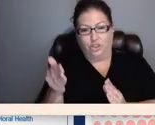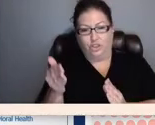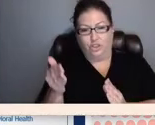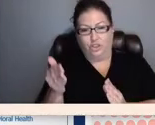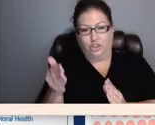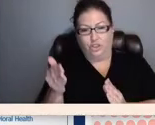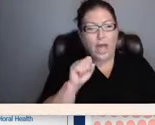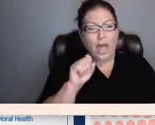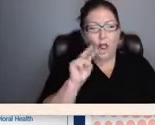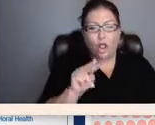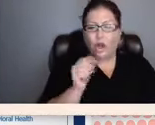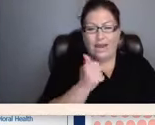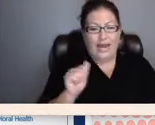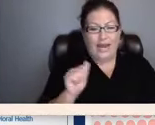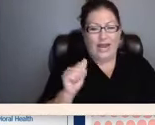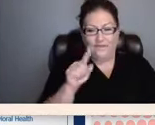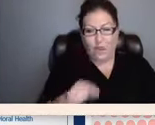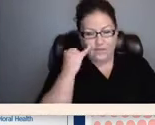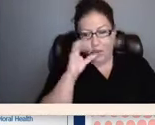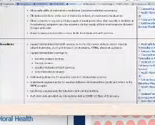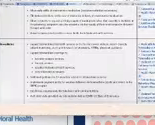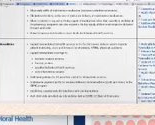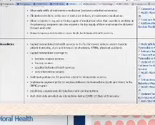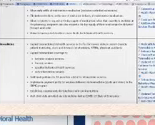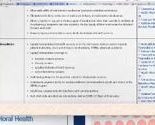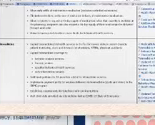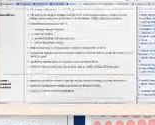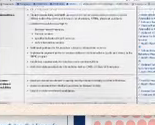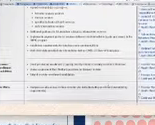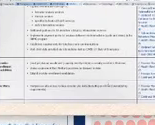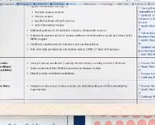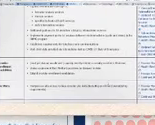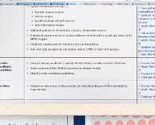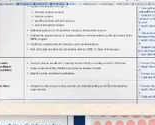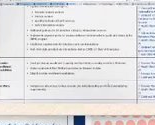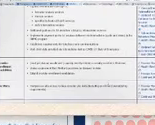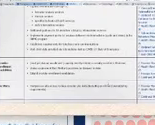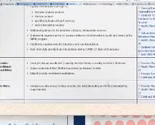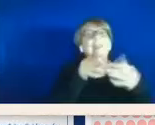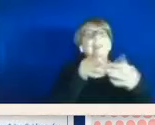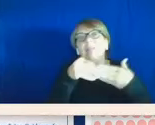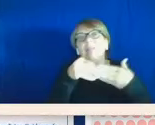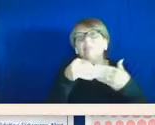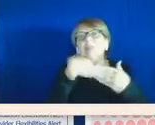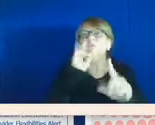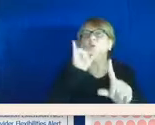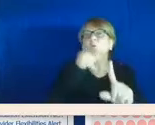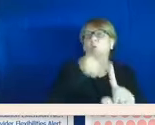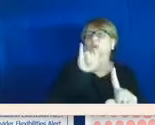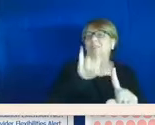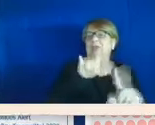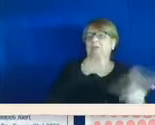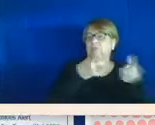any of those if you're looking for a specific service to see if there's any flexibilities for that particular service.